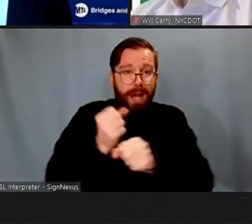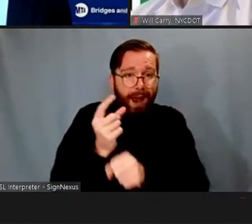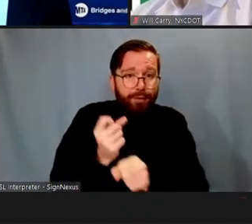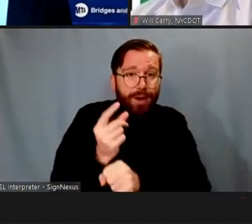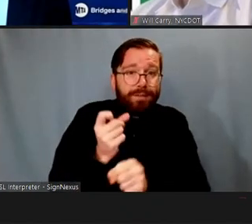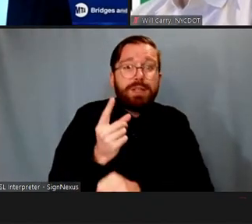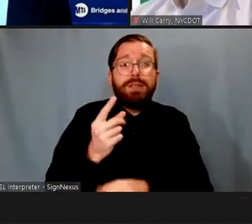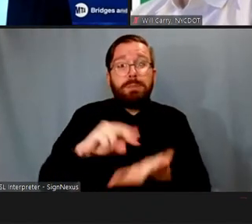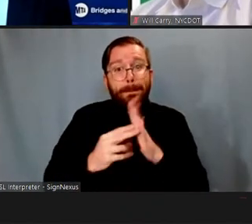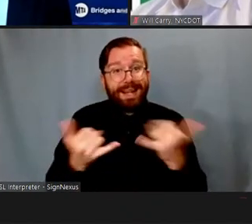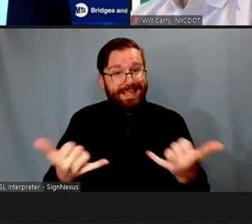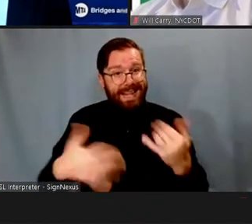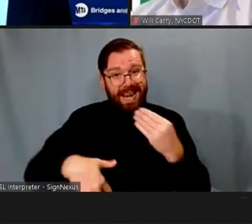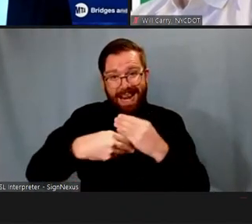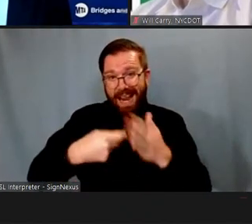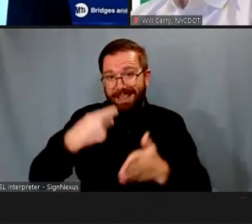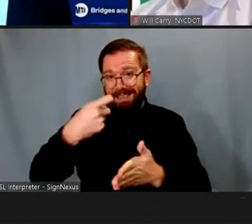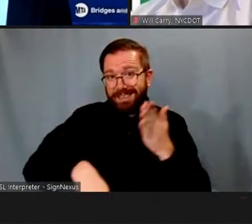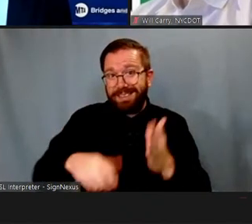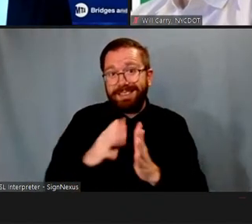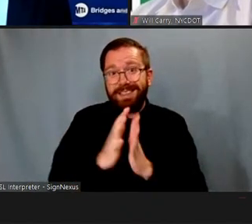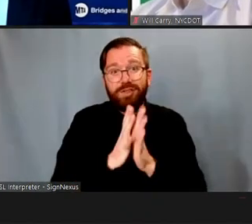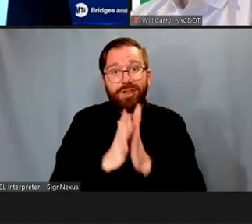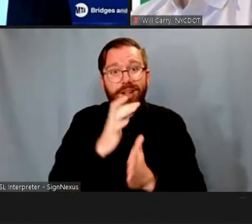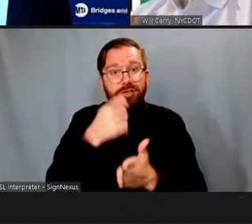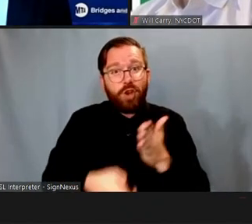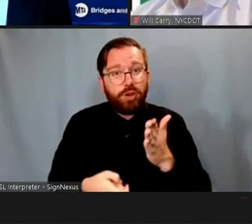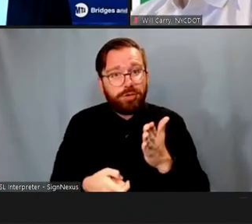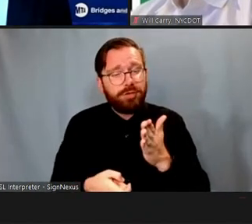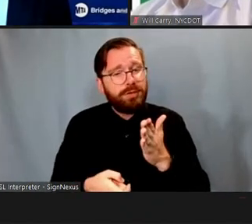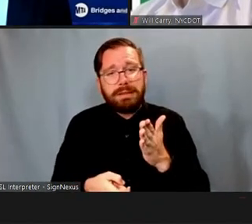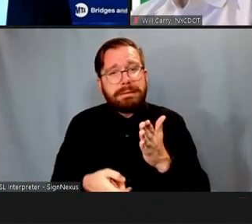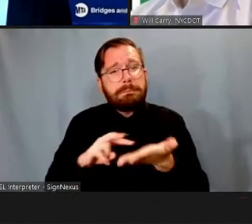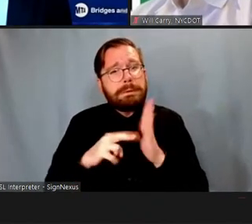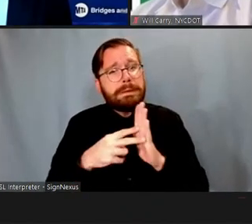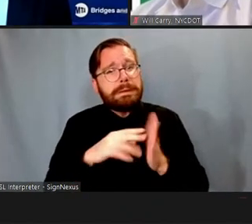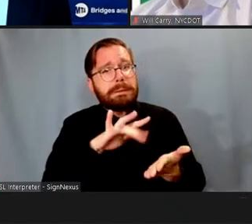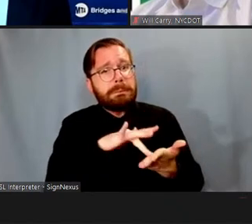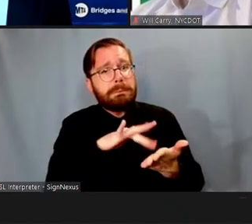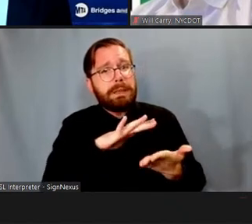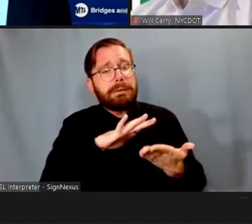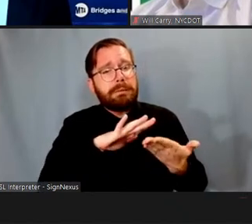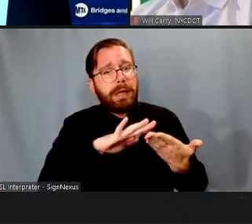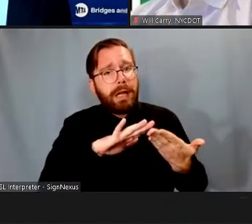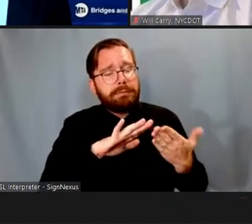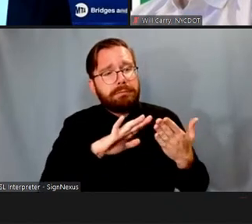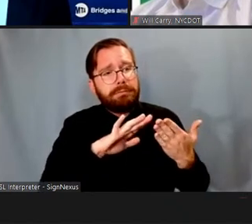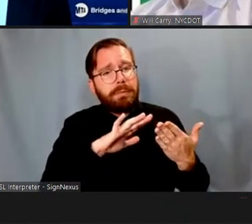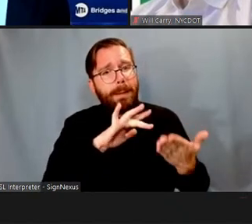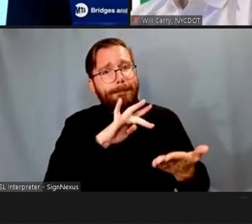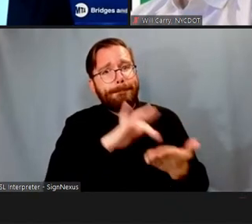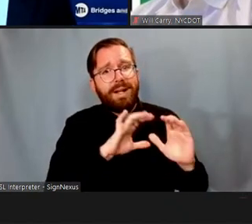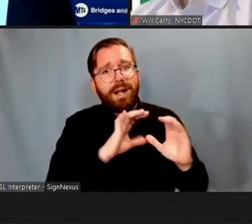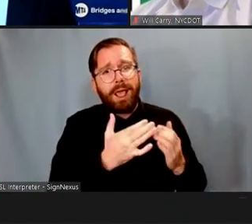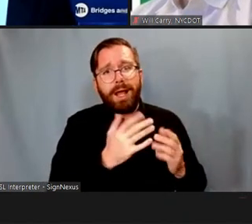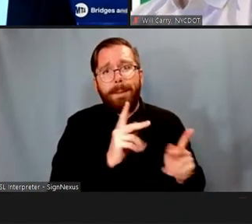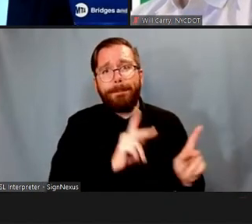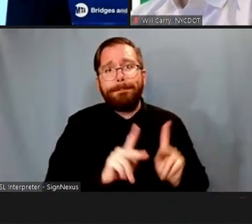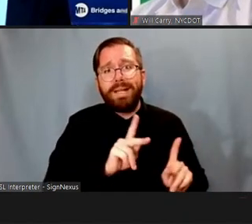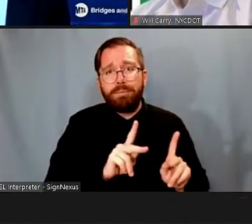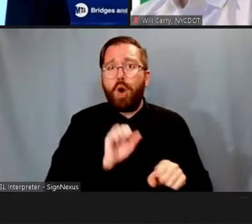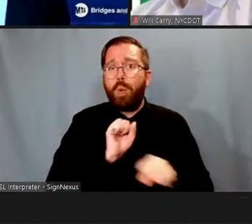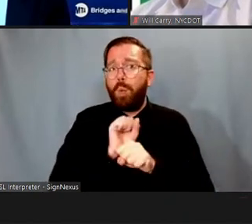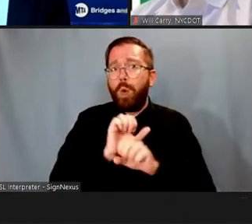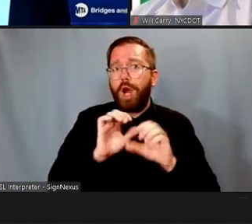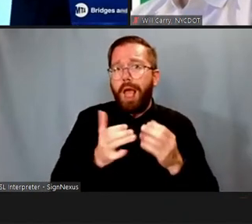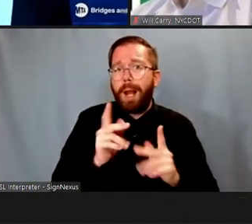so the people who are you know middle class and and and working class are going to just have to leave the city and what you're going